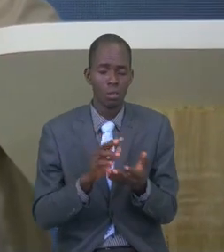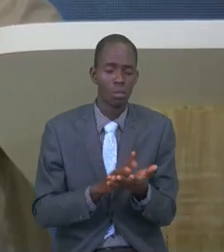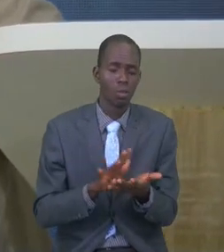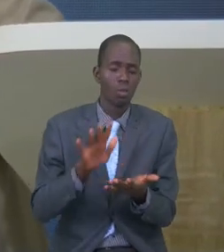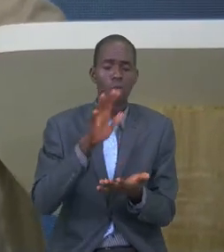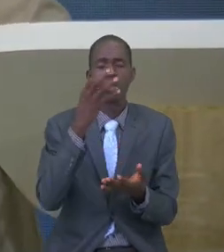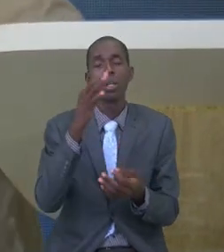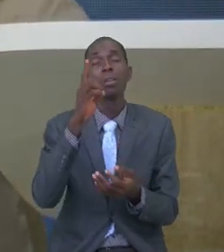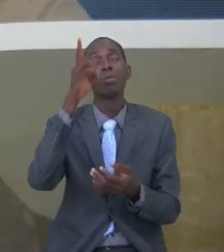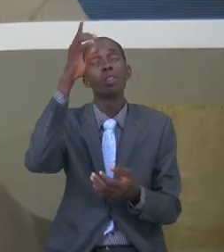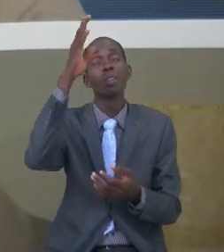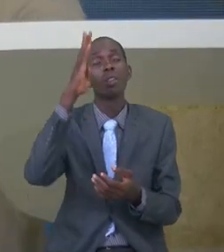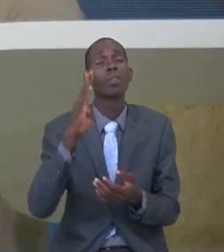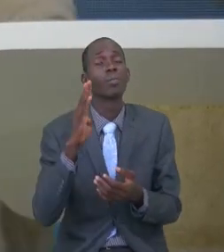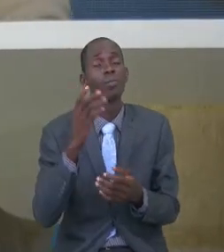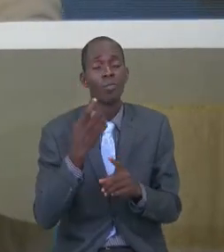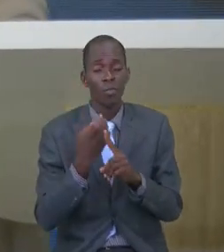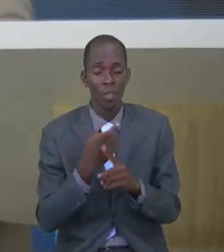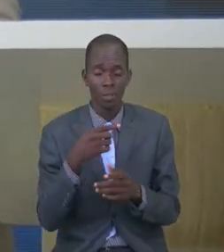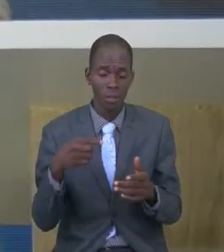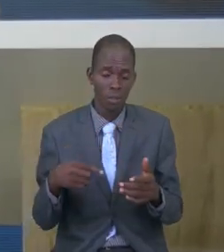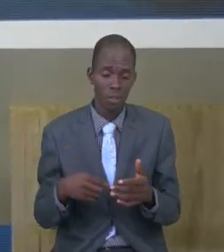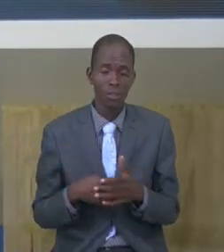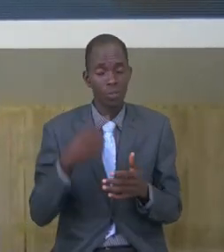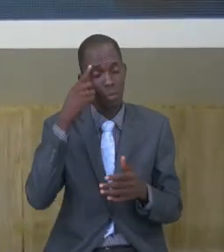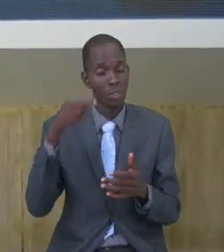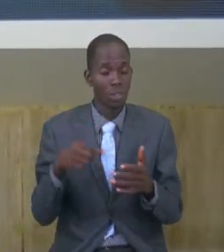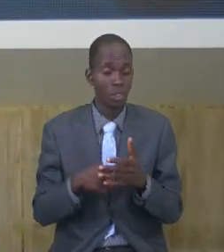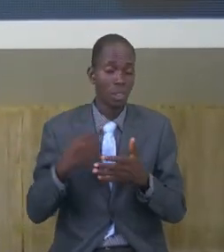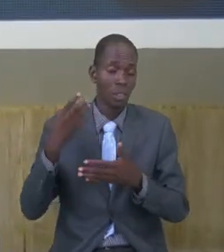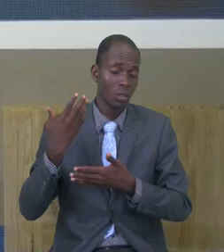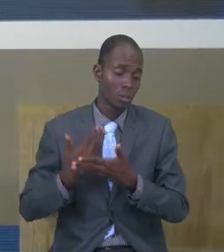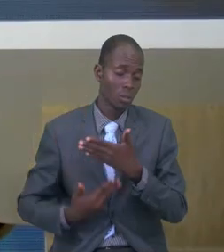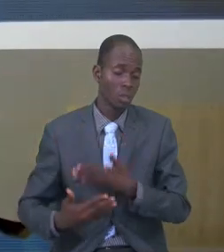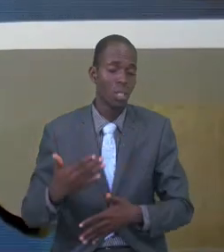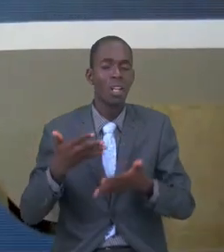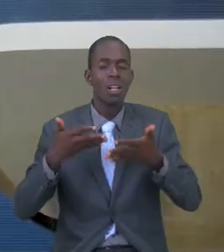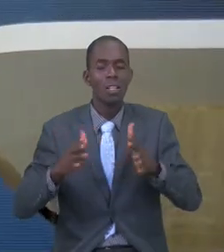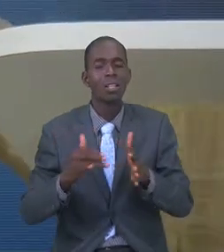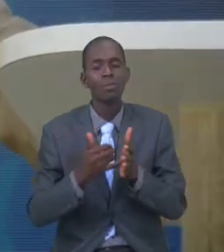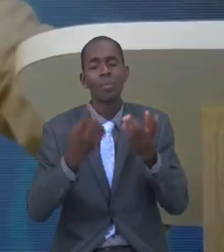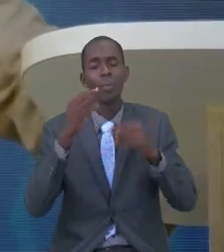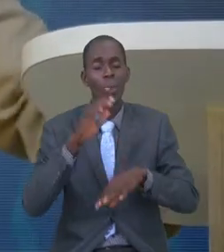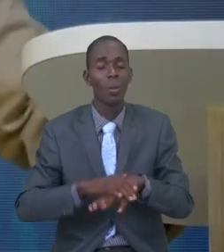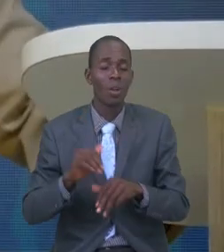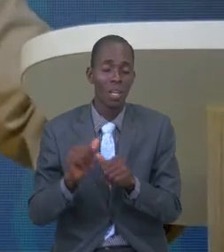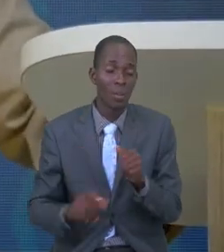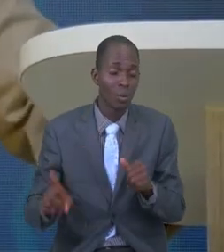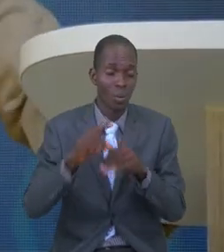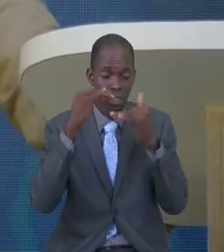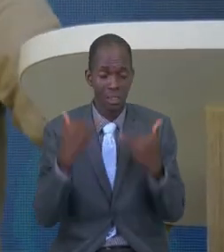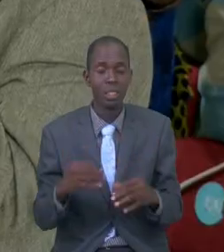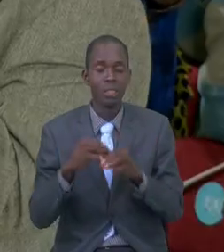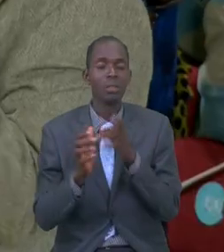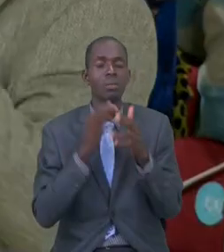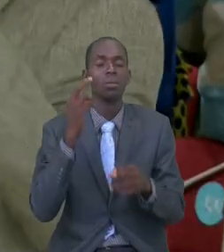God for this generation, let it come on everyone now in